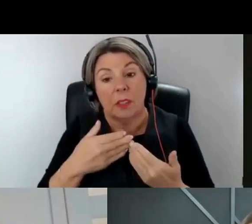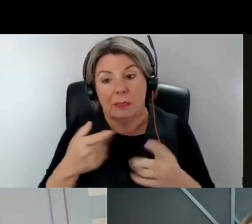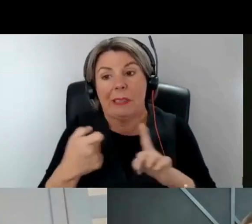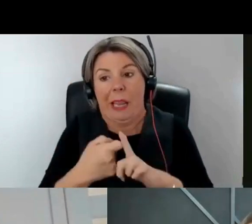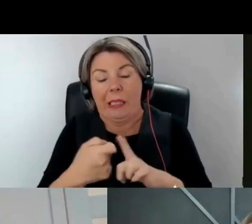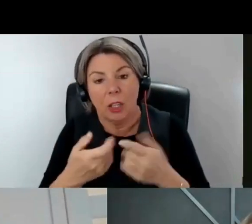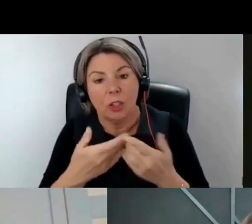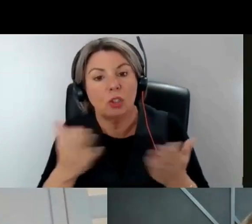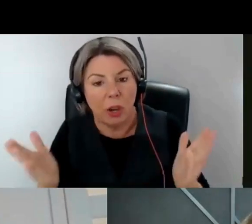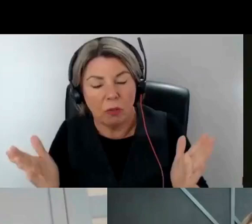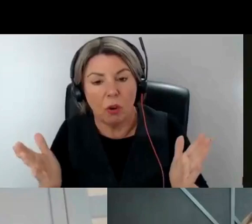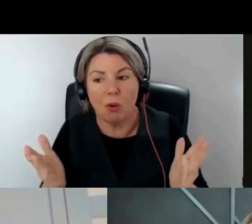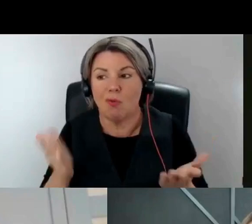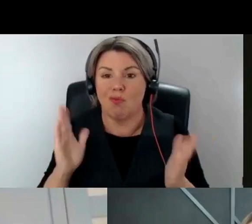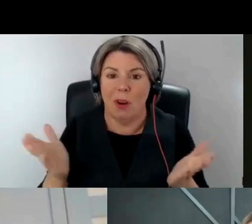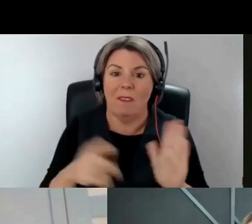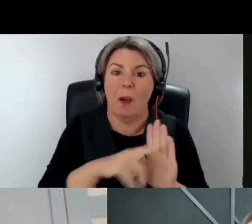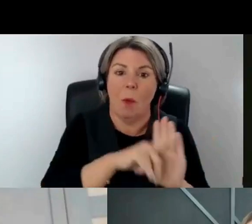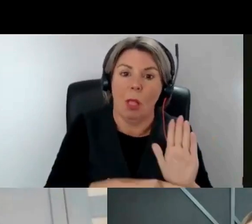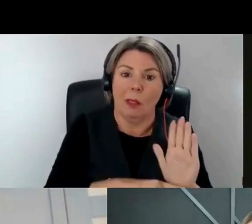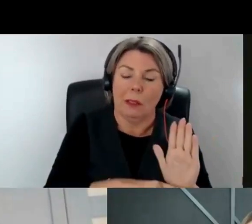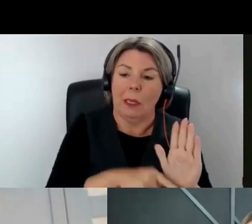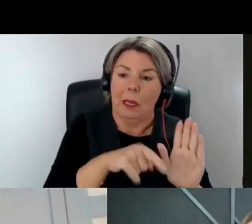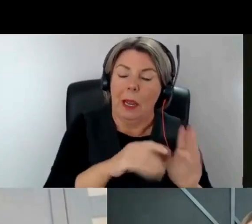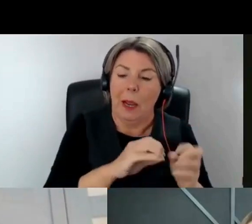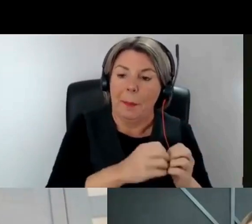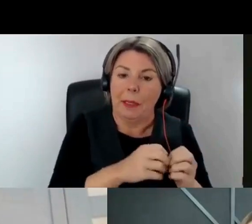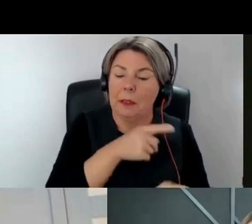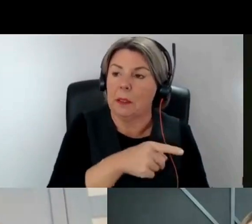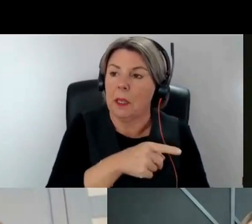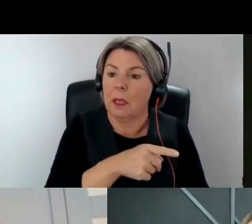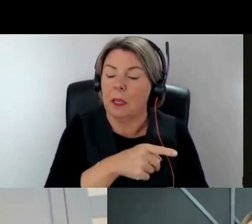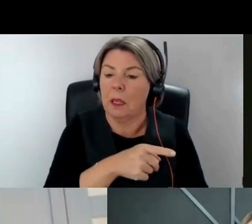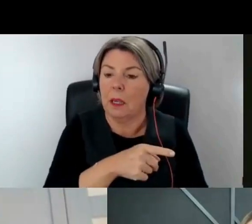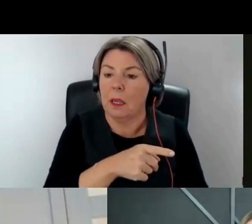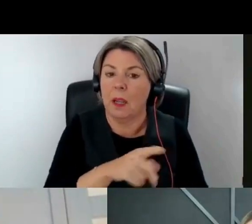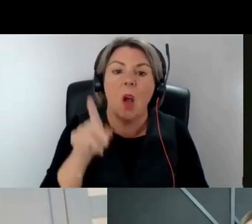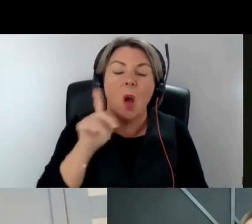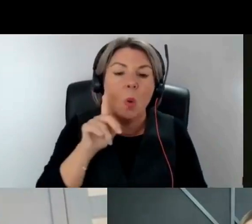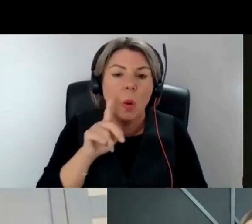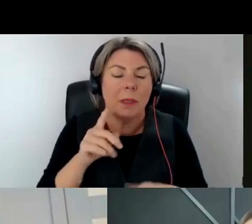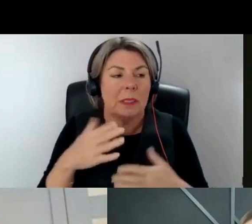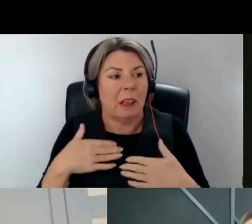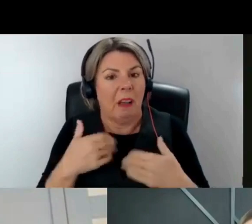it's really something for policymakers, but I think it's quite interesting when we think about like women's health specific